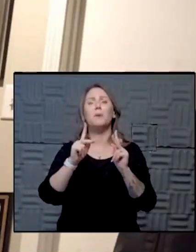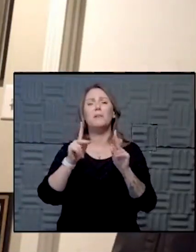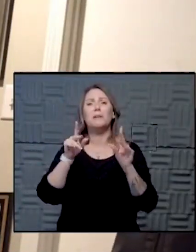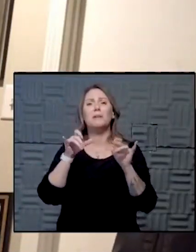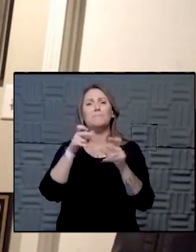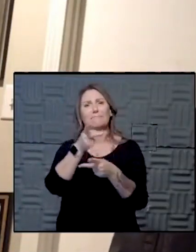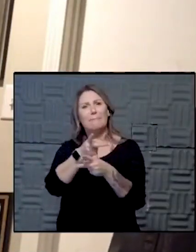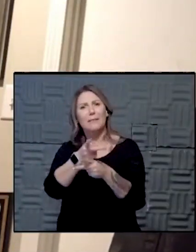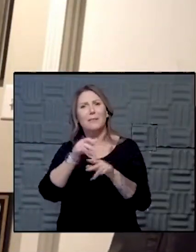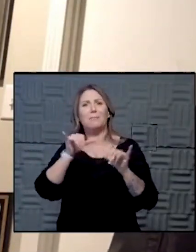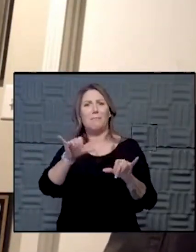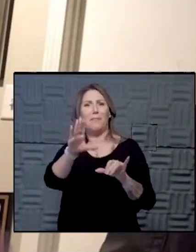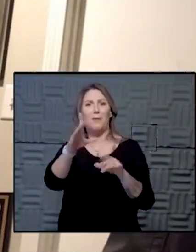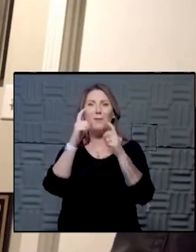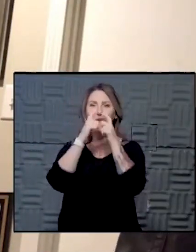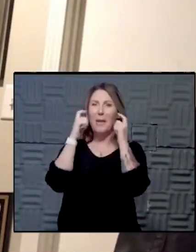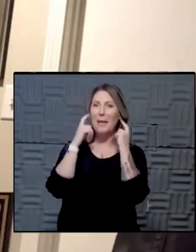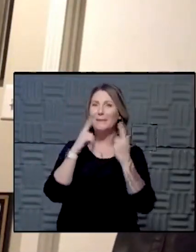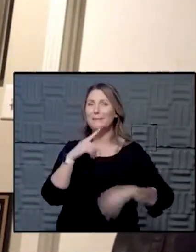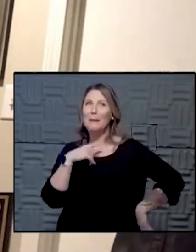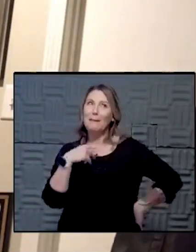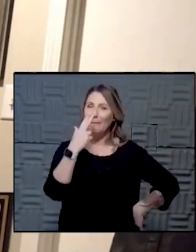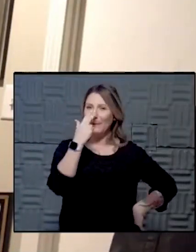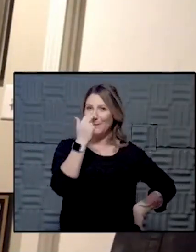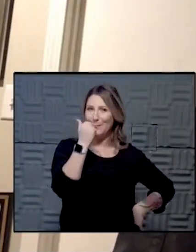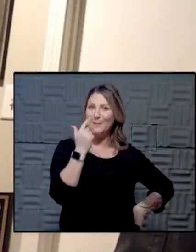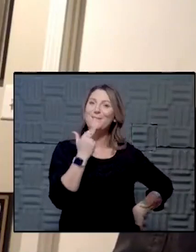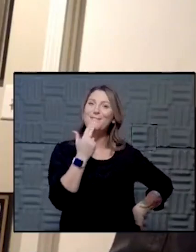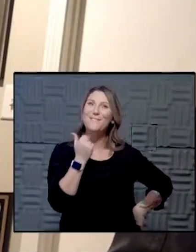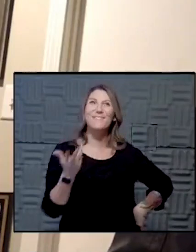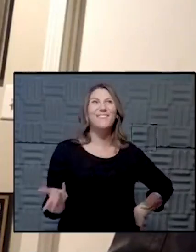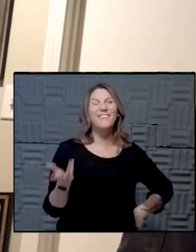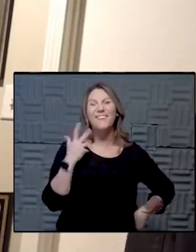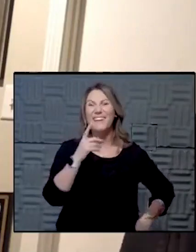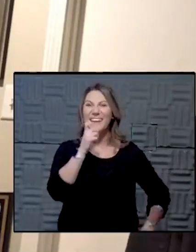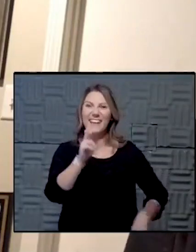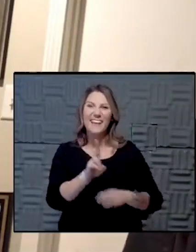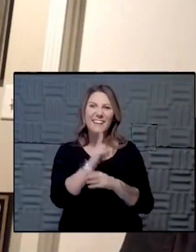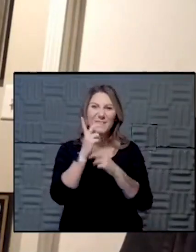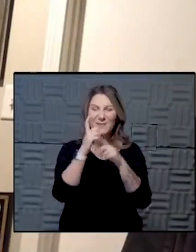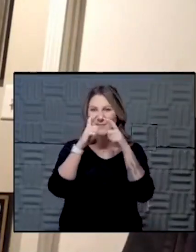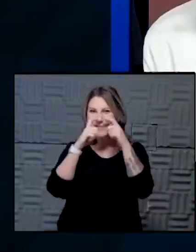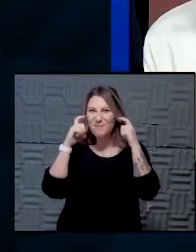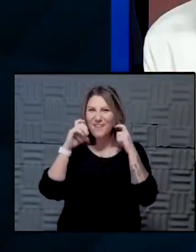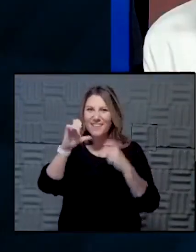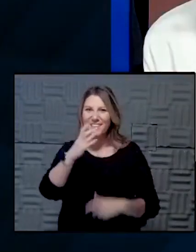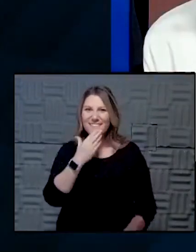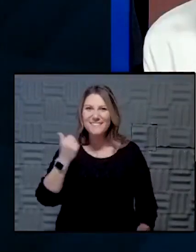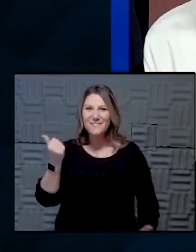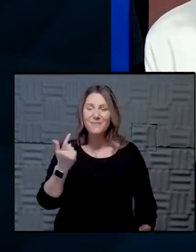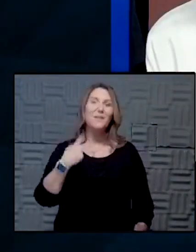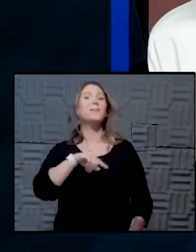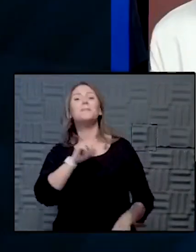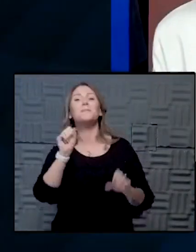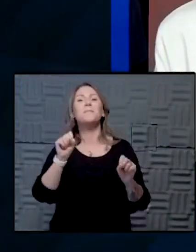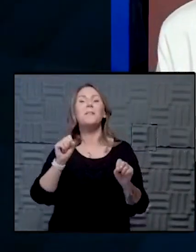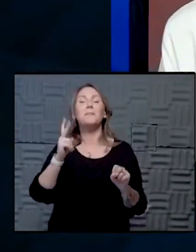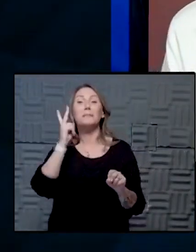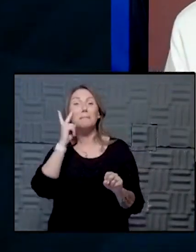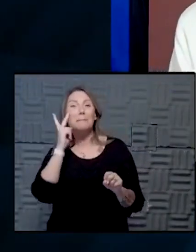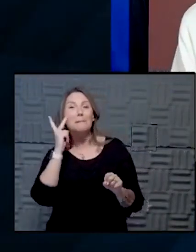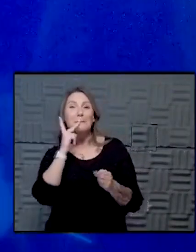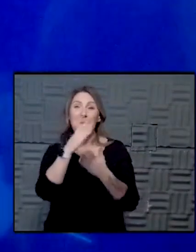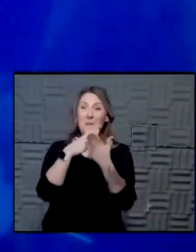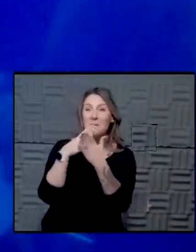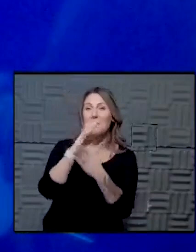pretty stinking cute. So I don't know how you watch the PSA and not wear a mask. So So we've been able to see bits and pieces of that public